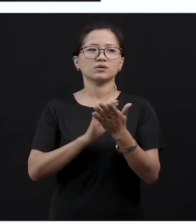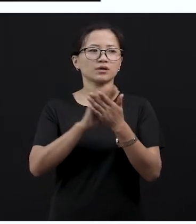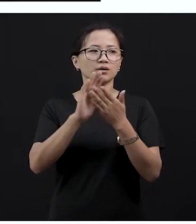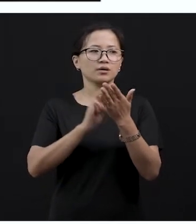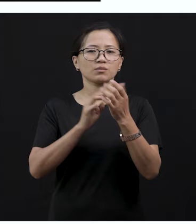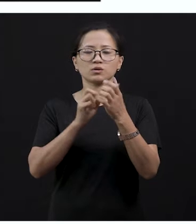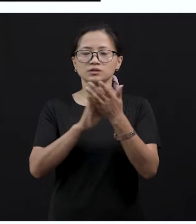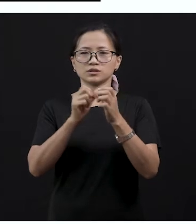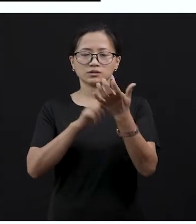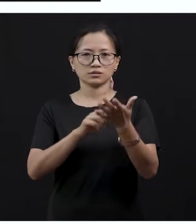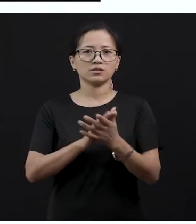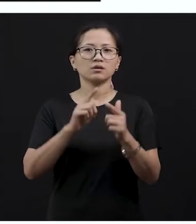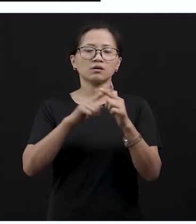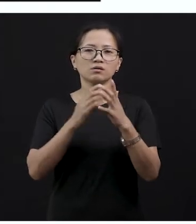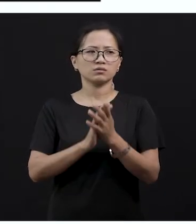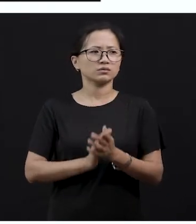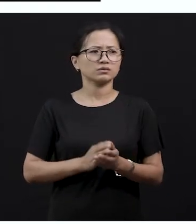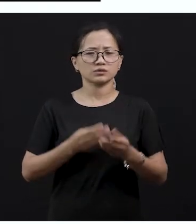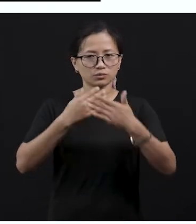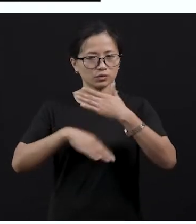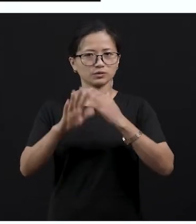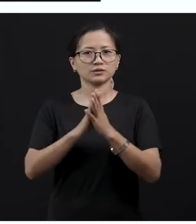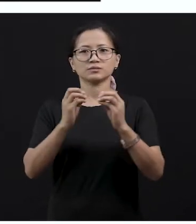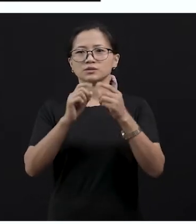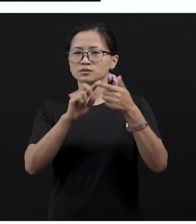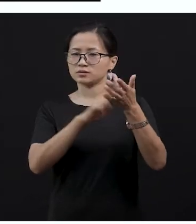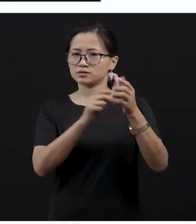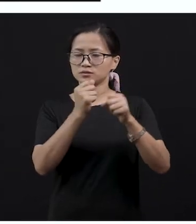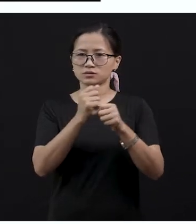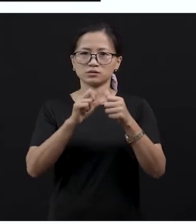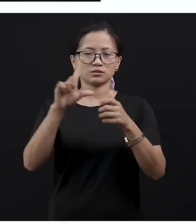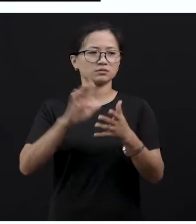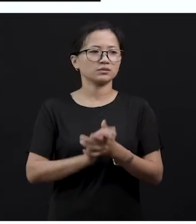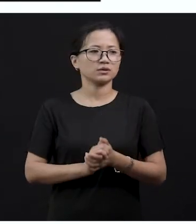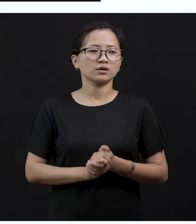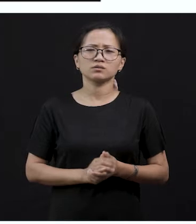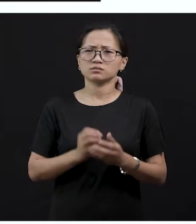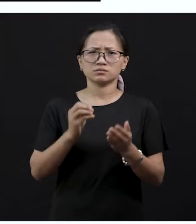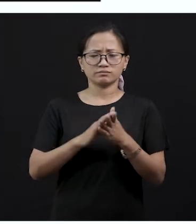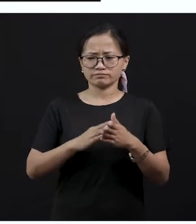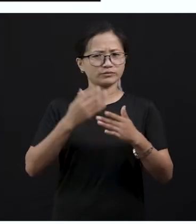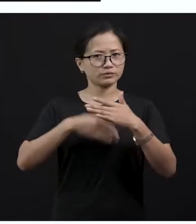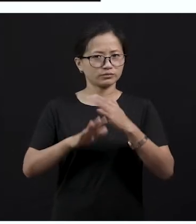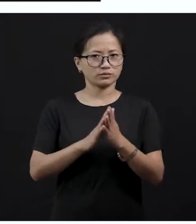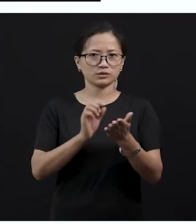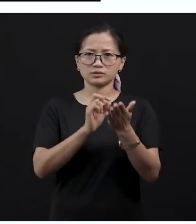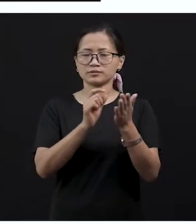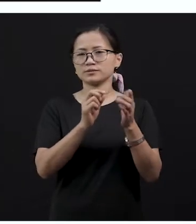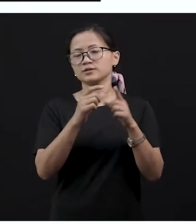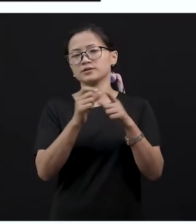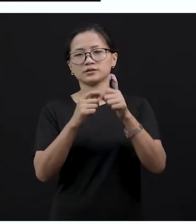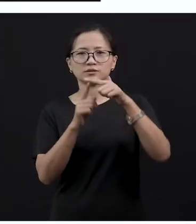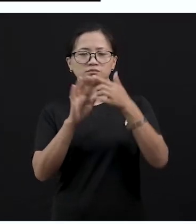in Bengal, and we don't know the exact year of his birth, so it is not mentioned. And some